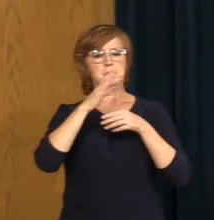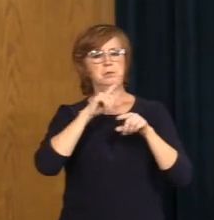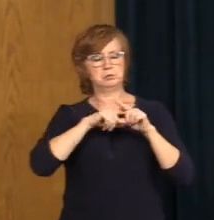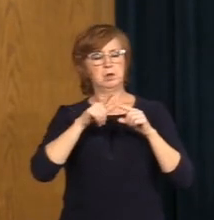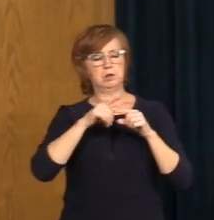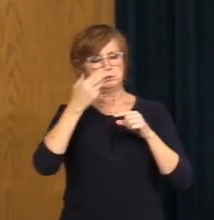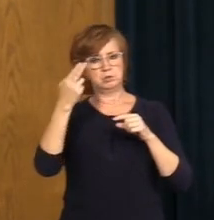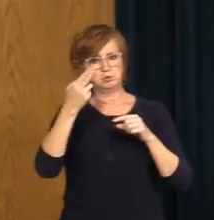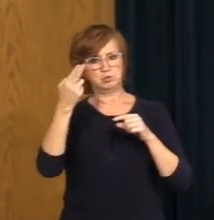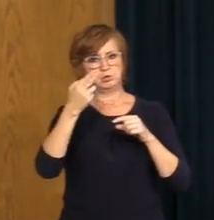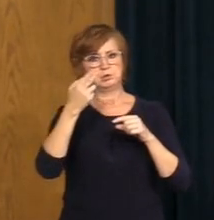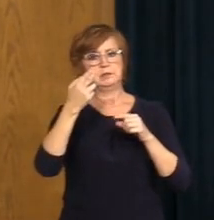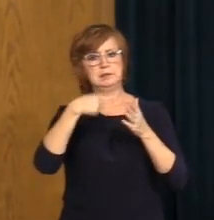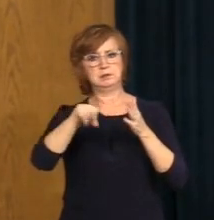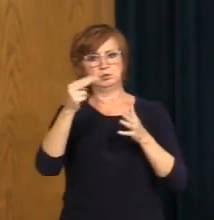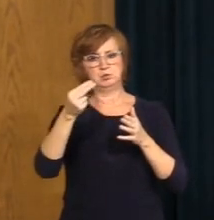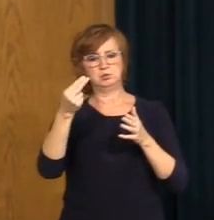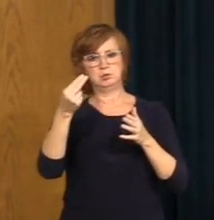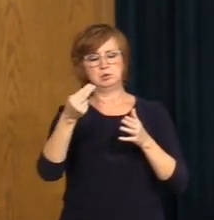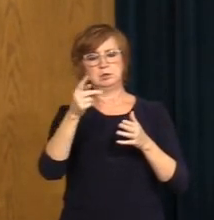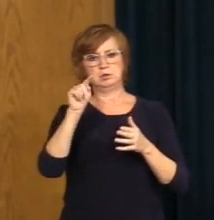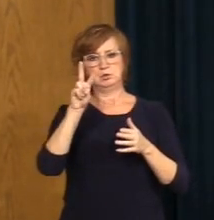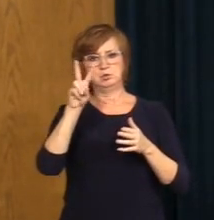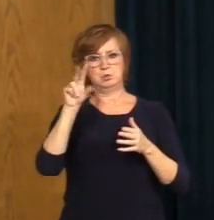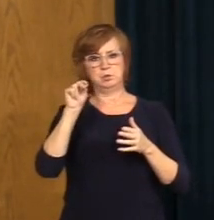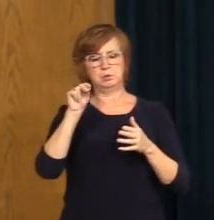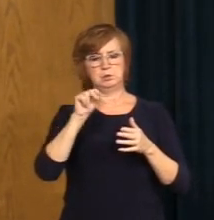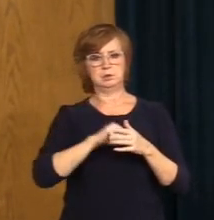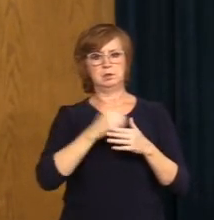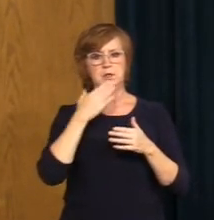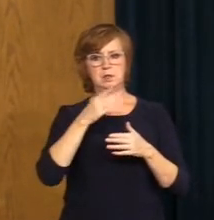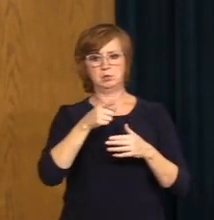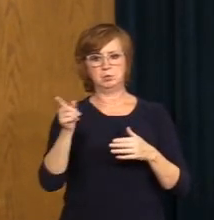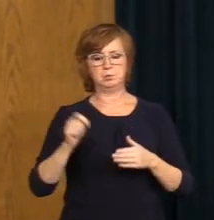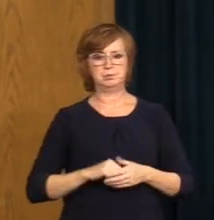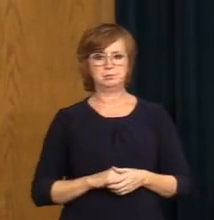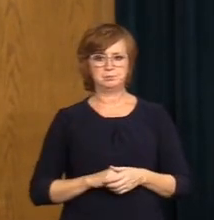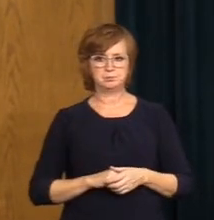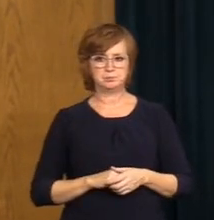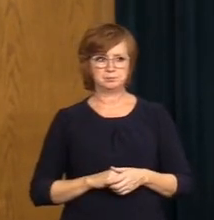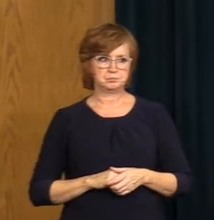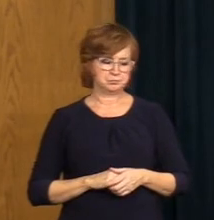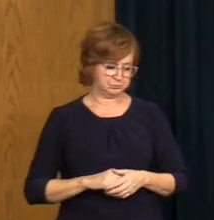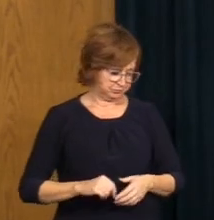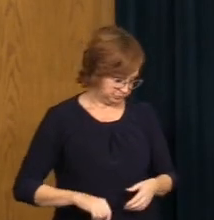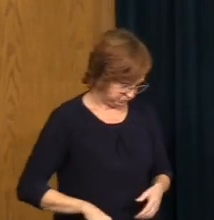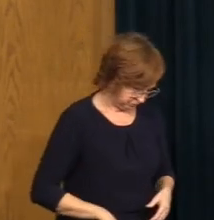Thursday at 2:30 will be our next COVID update. Thank you, everyone. Thank you.